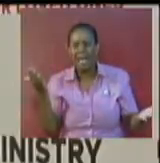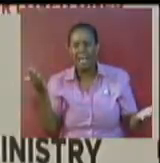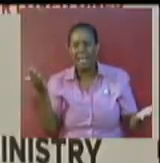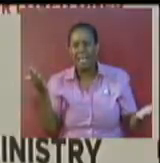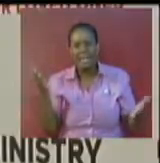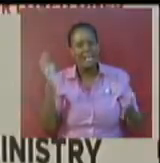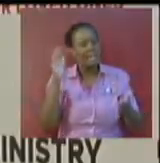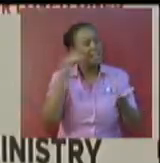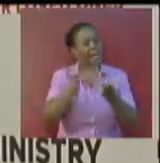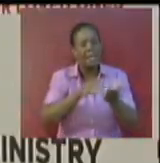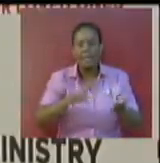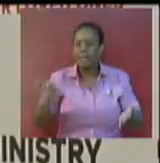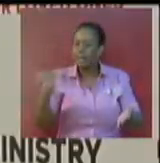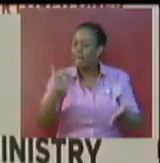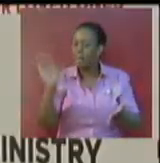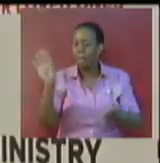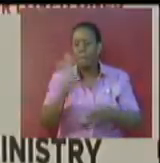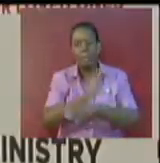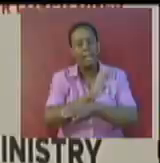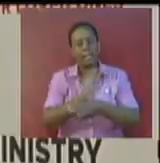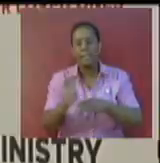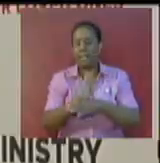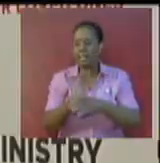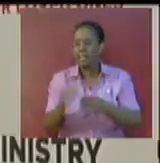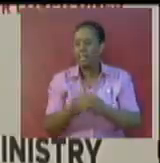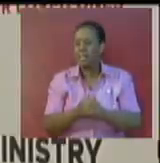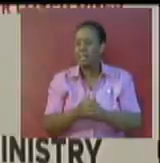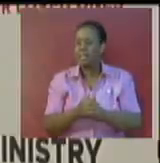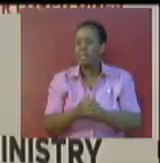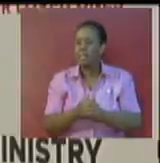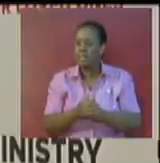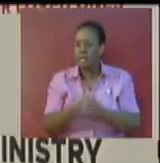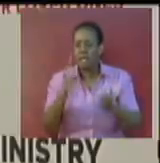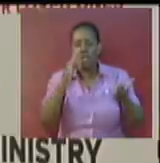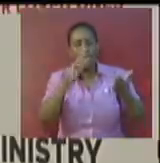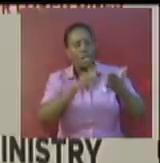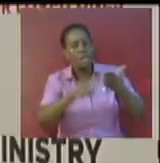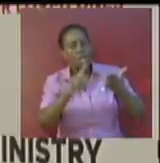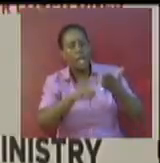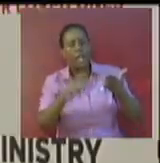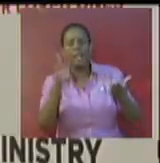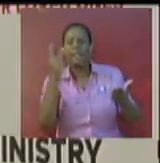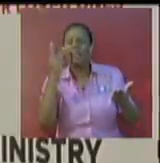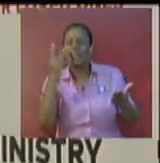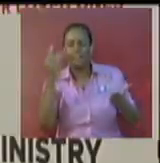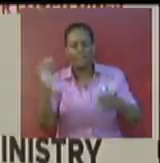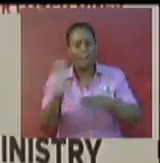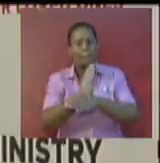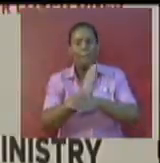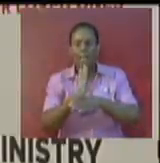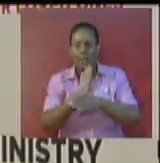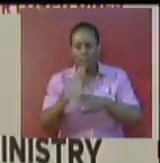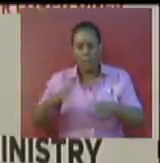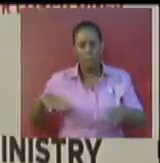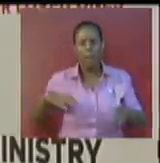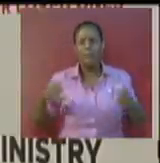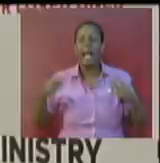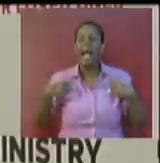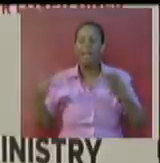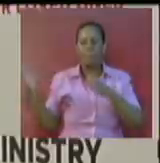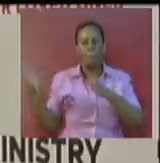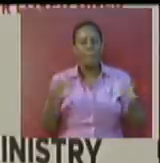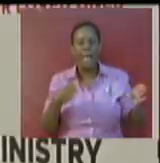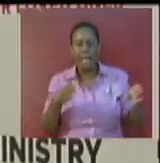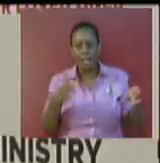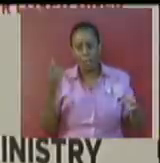at least have a plan to deal with to put into place or to implement the public health measures. And they've